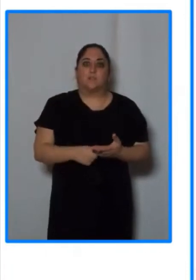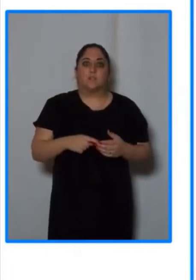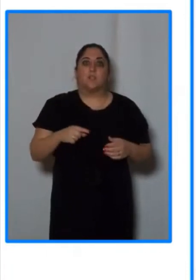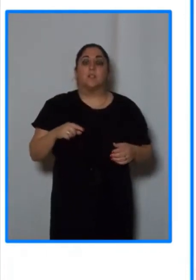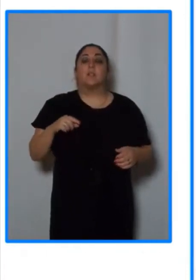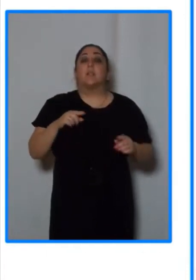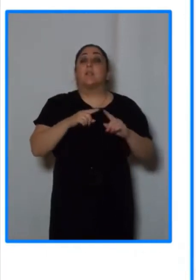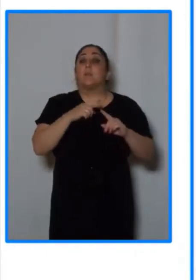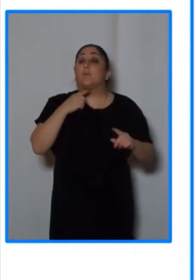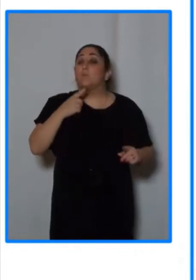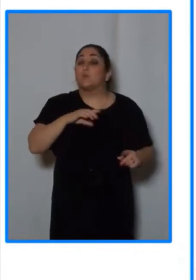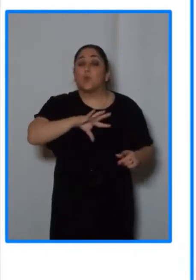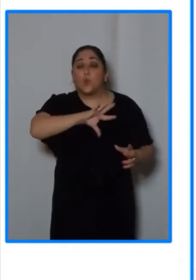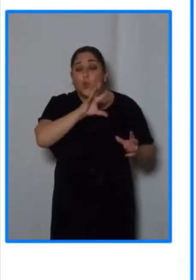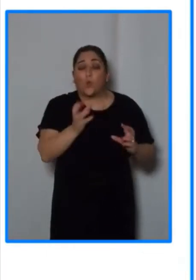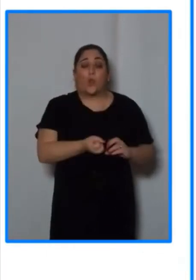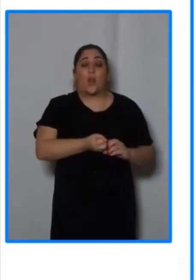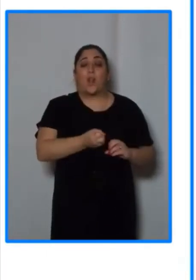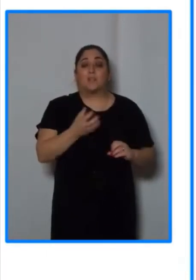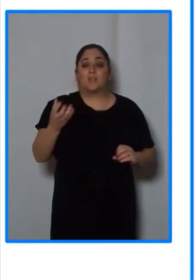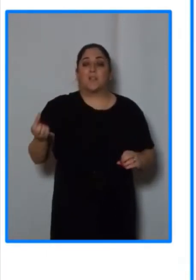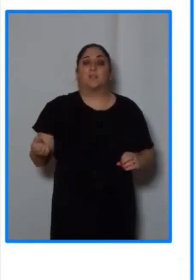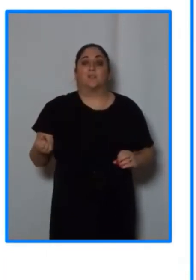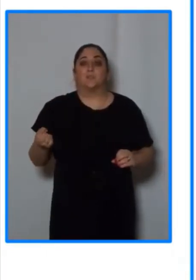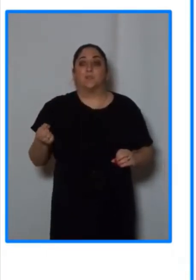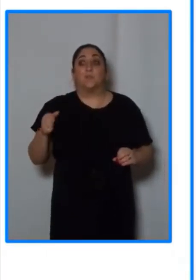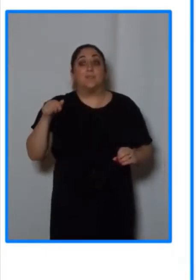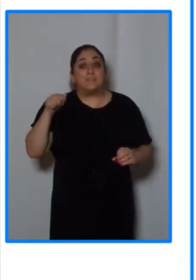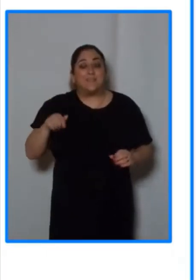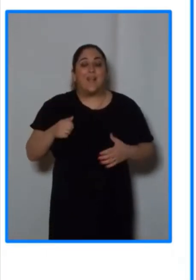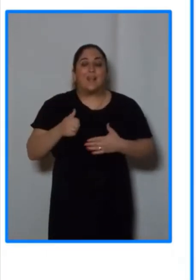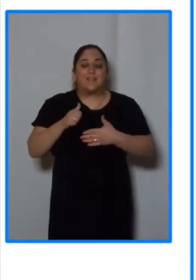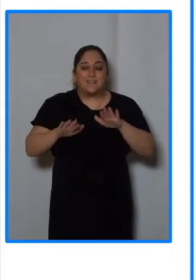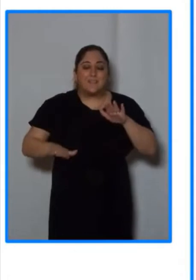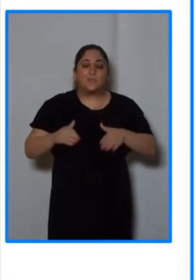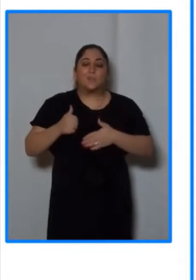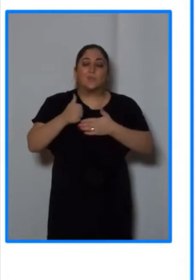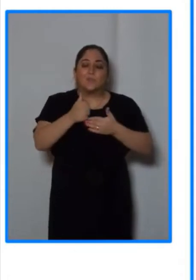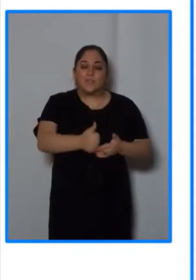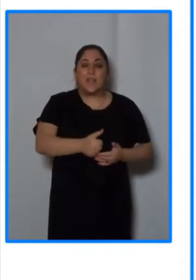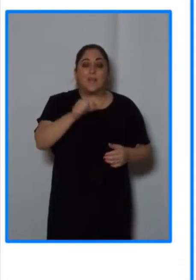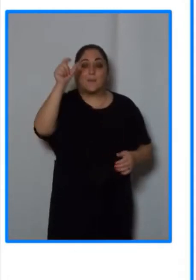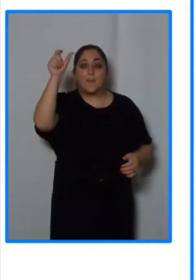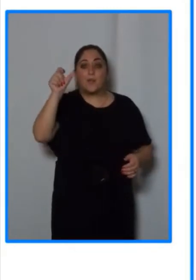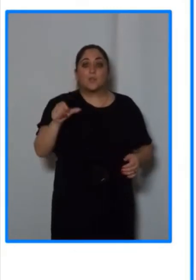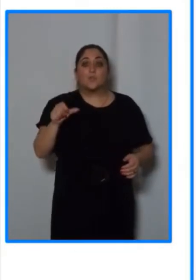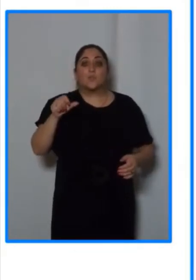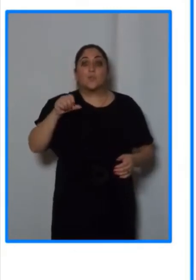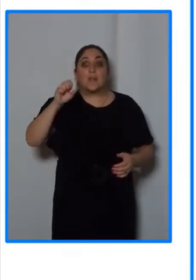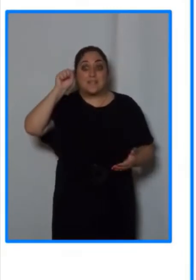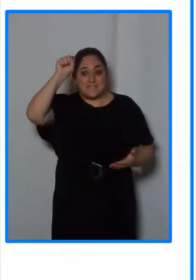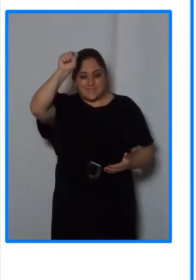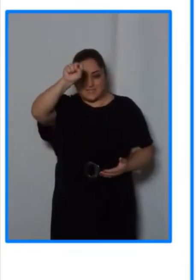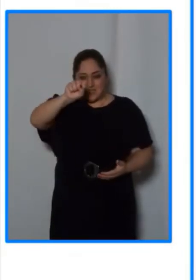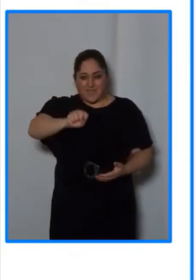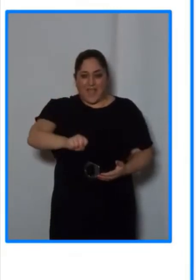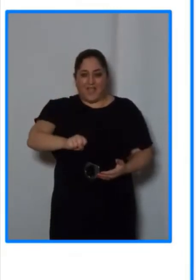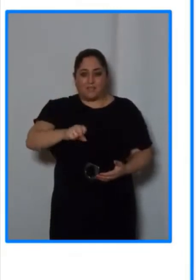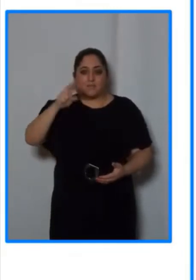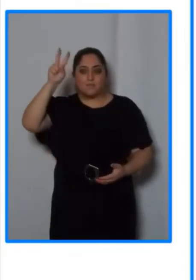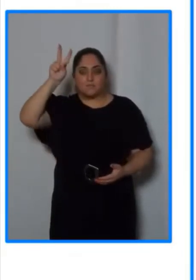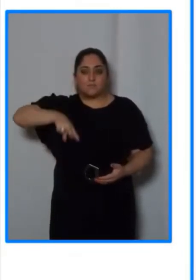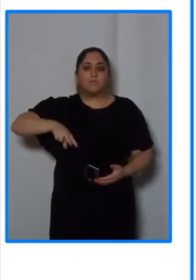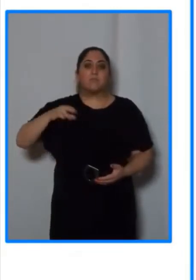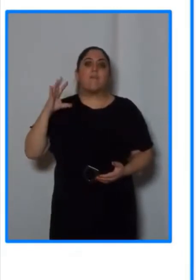this purpose only. They will furthermore help the users to scan a page, to see the essential information fast,